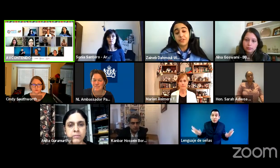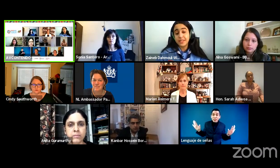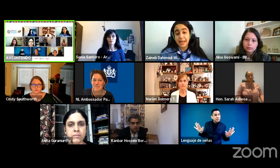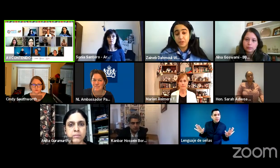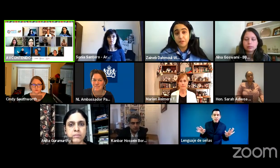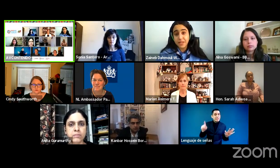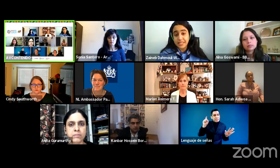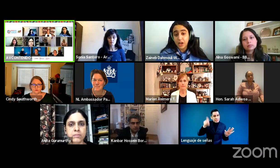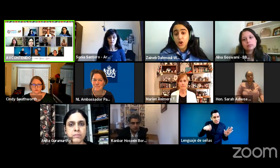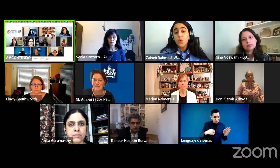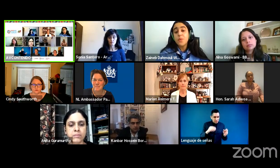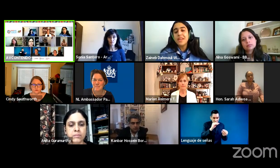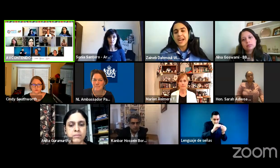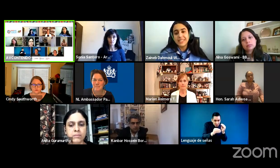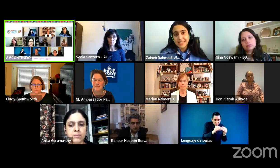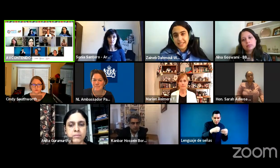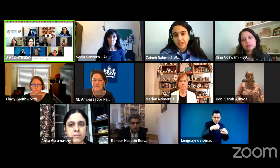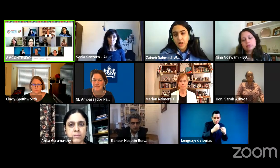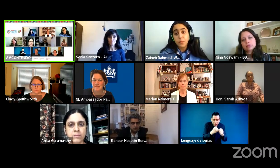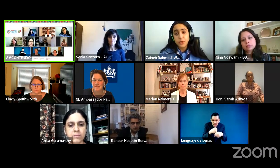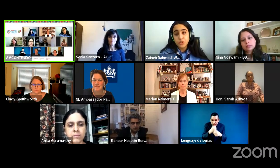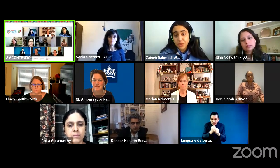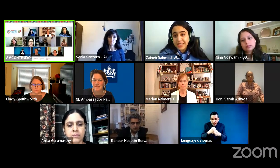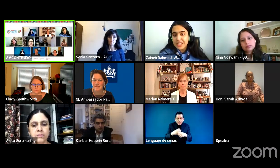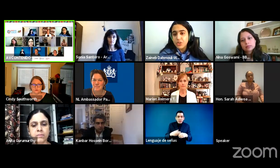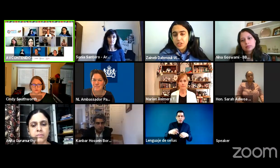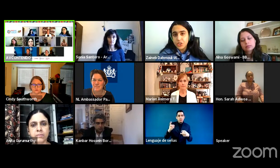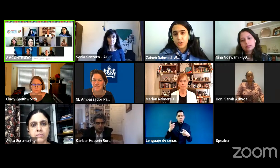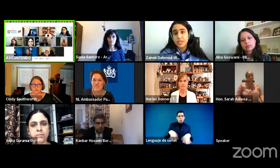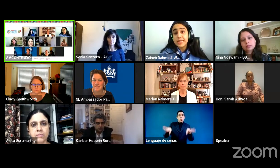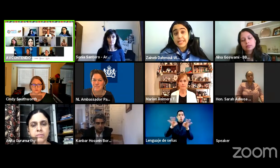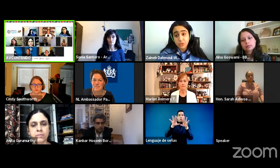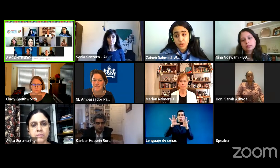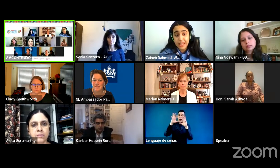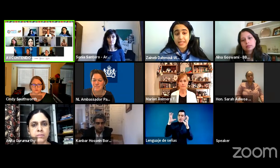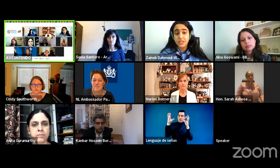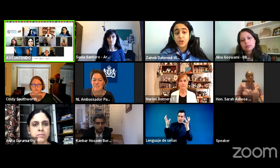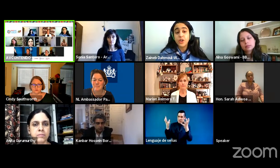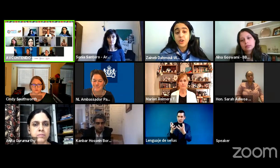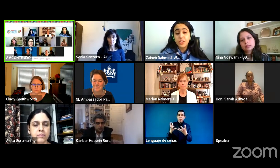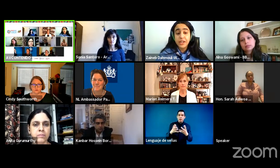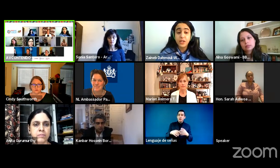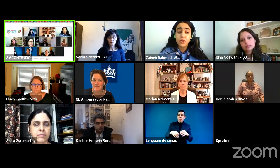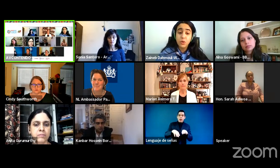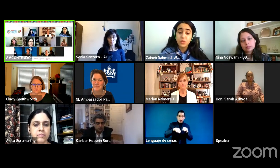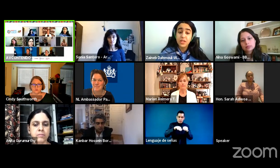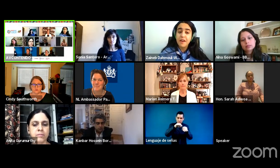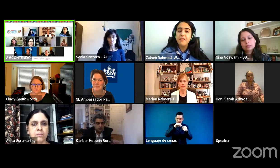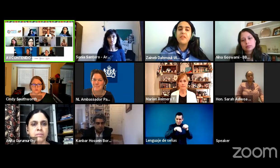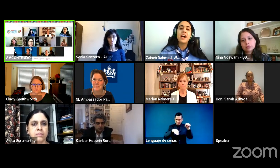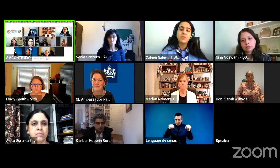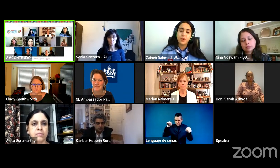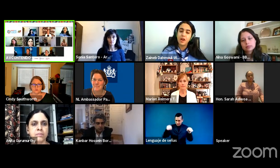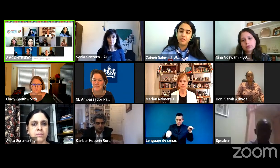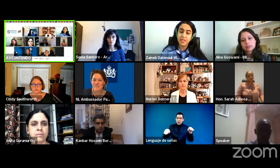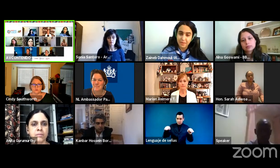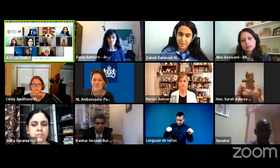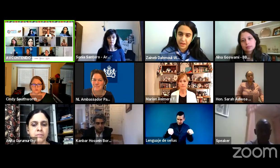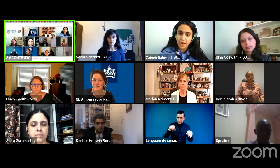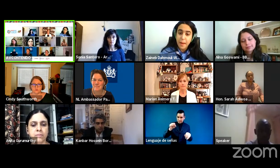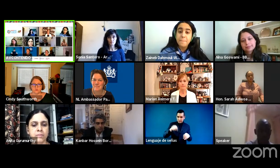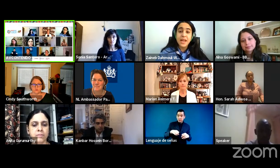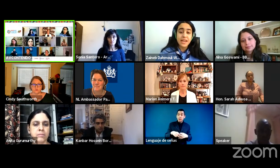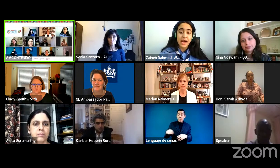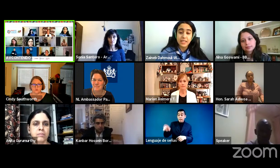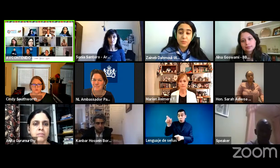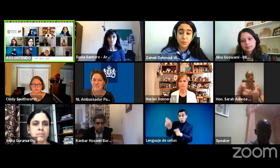Across different types of media, women are still portrayed in traditional, sexualized, or auxiliary roles far more often than